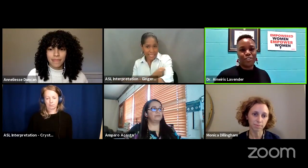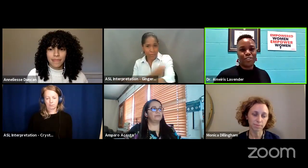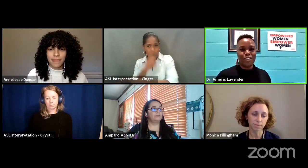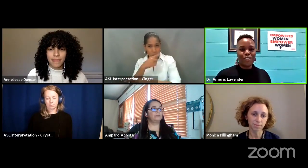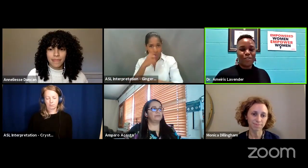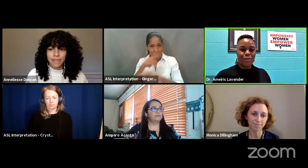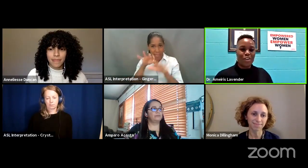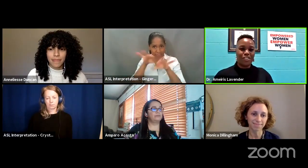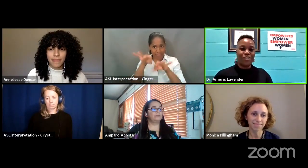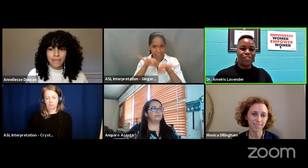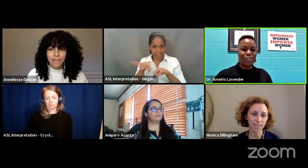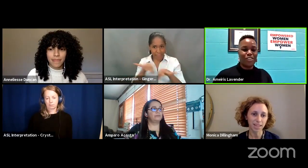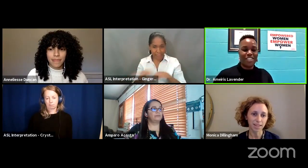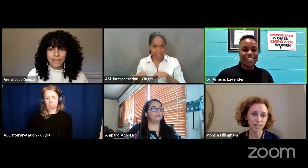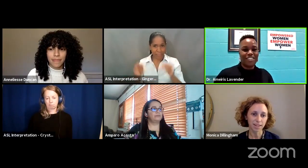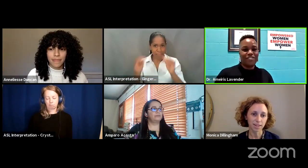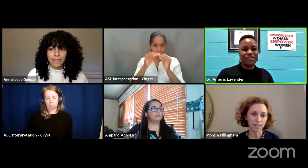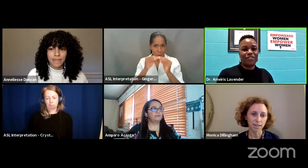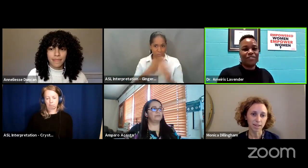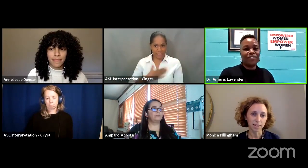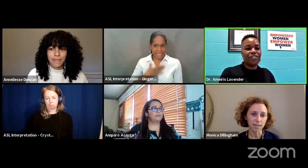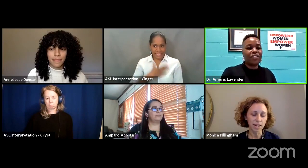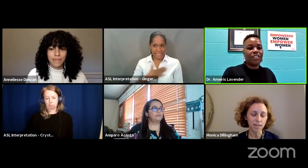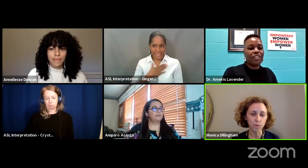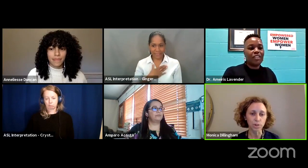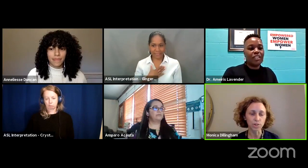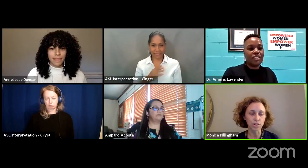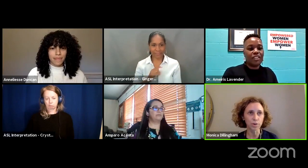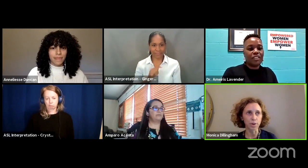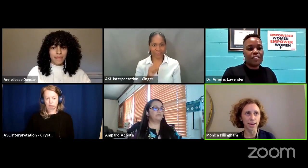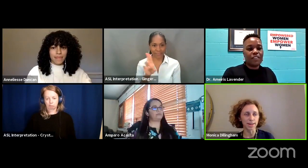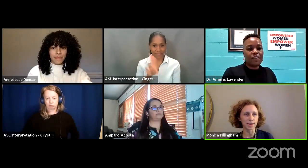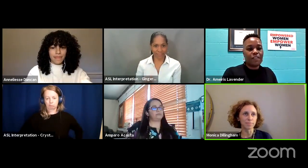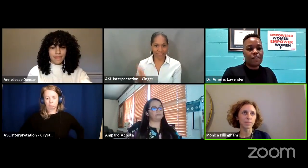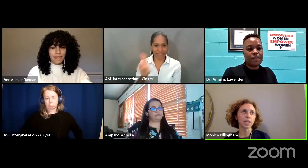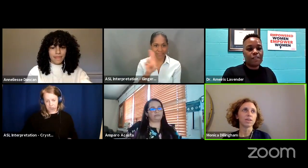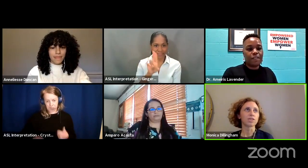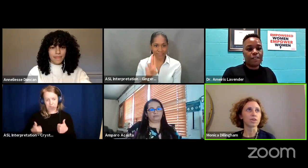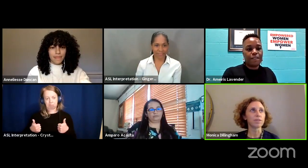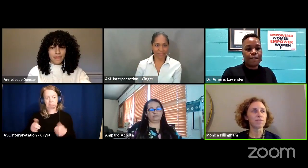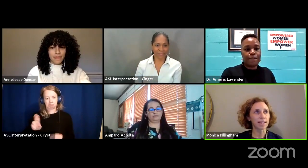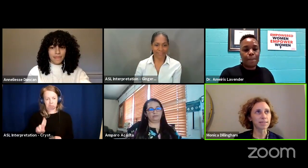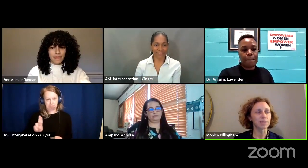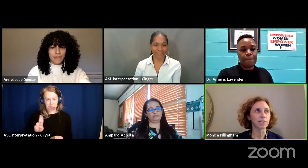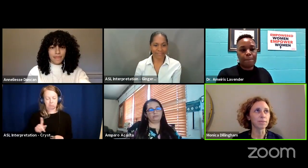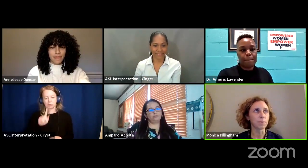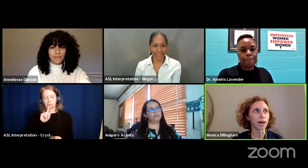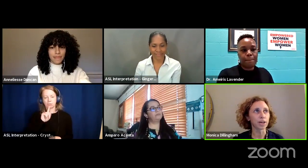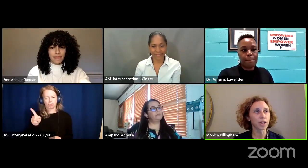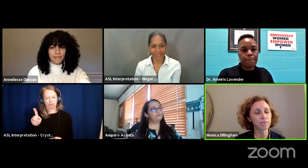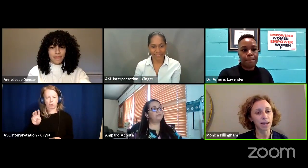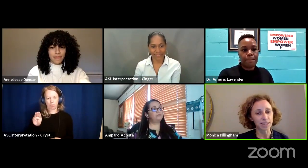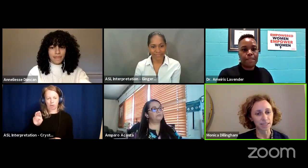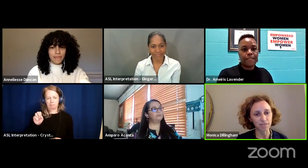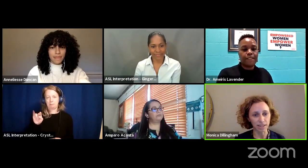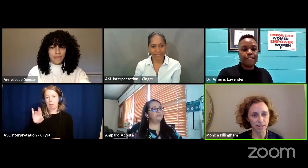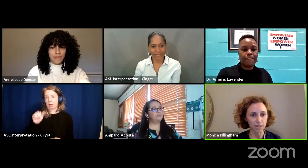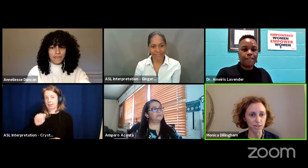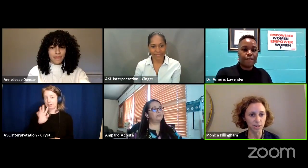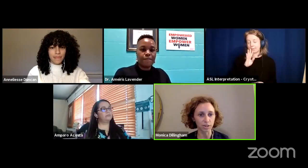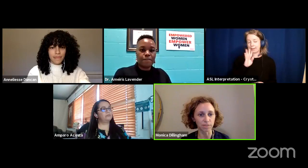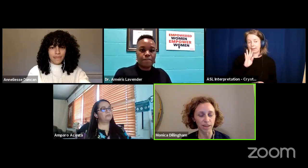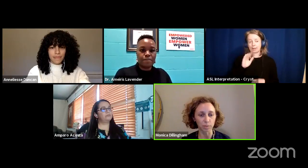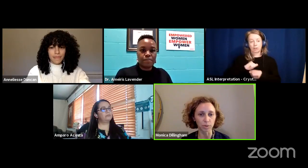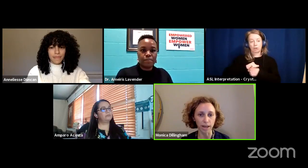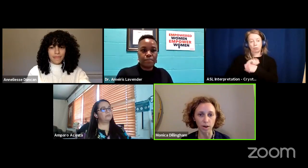you can just sort of walk us through COVID-19. Yeah, sure. So So the COVID-19